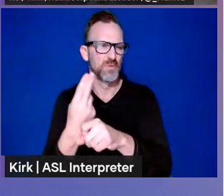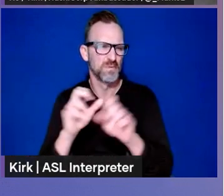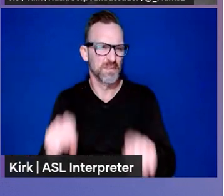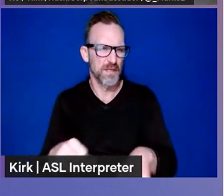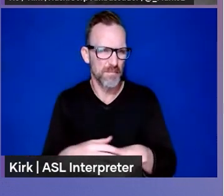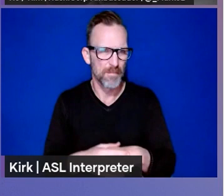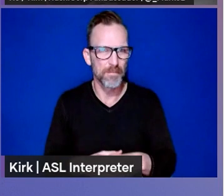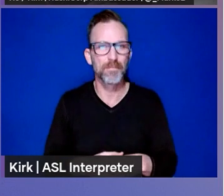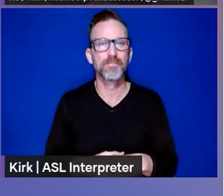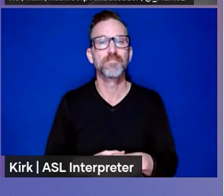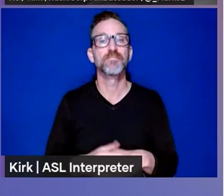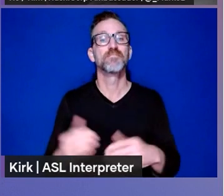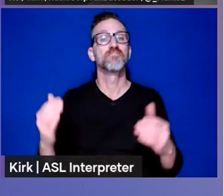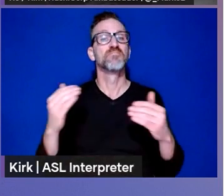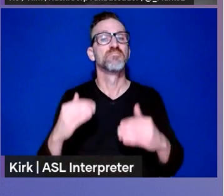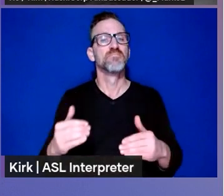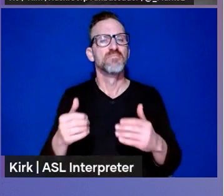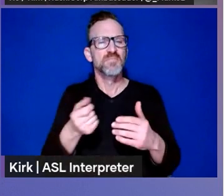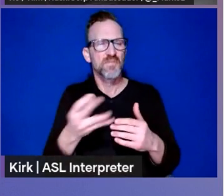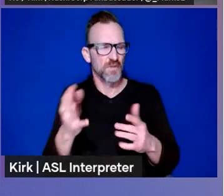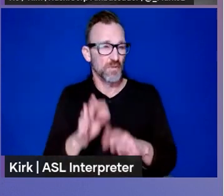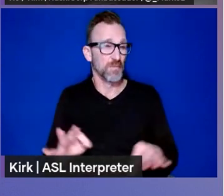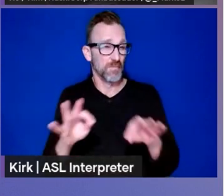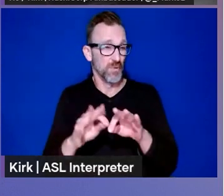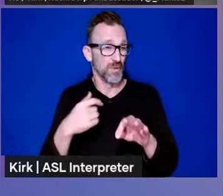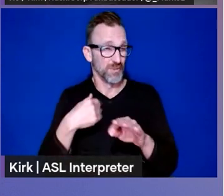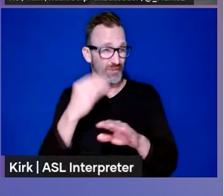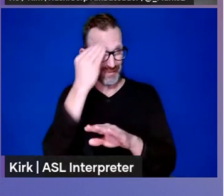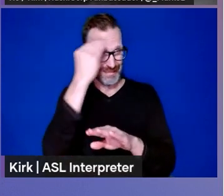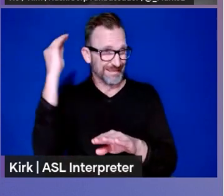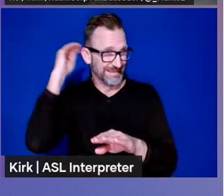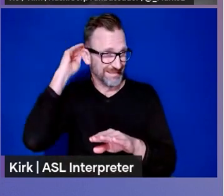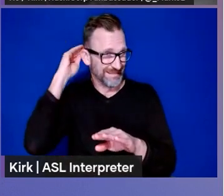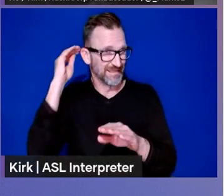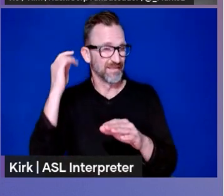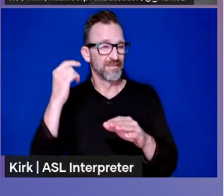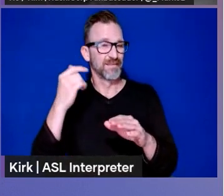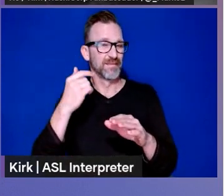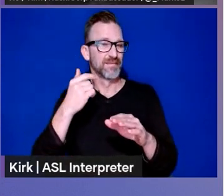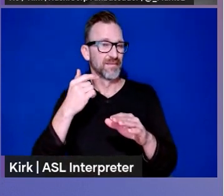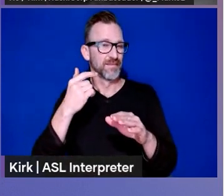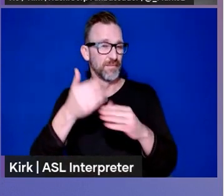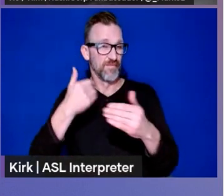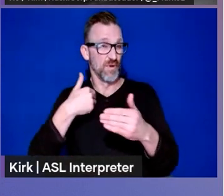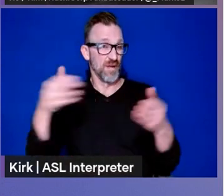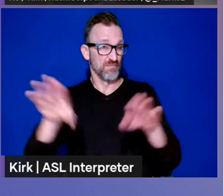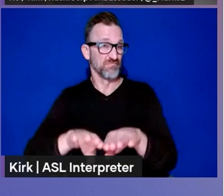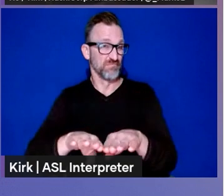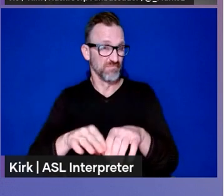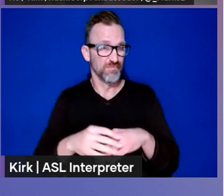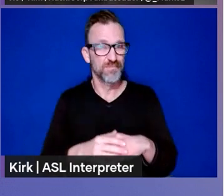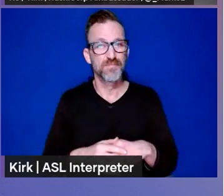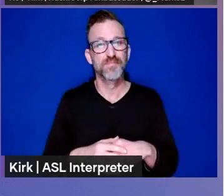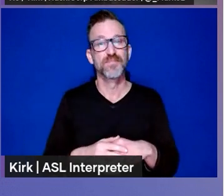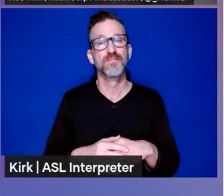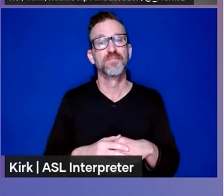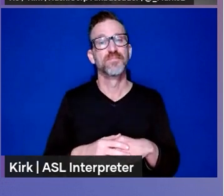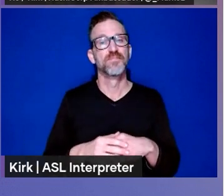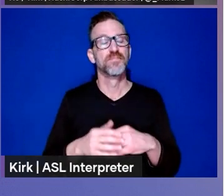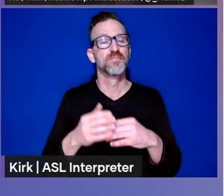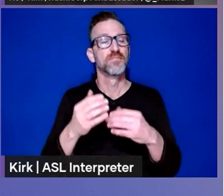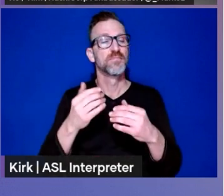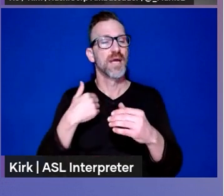And just a couple of things to keep in mind before we finish here is there is a limited